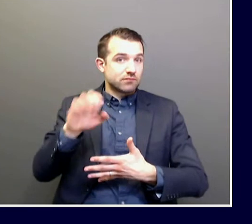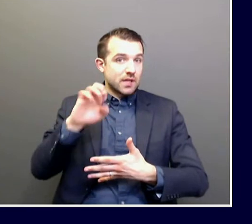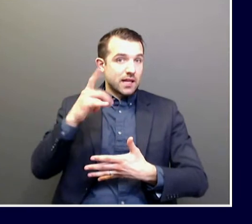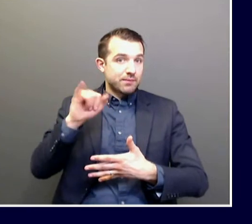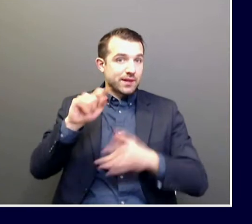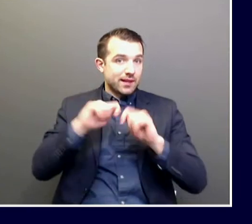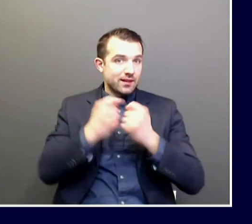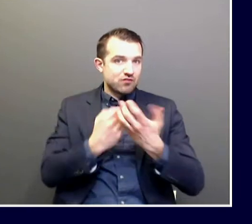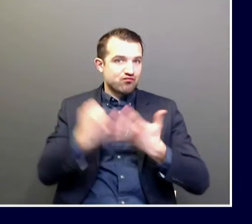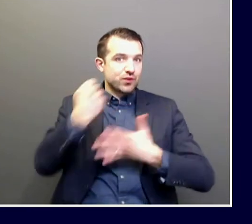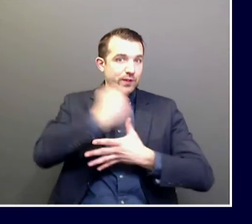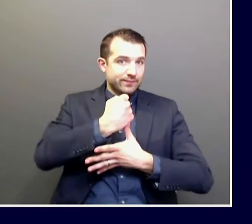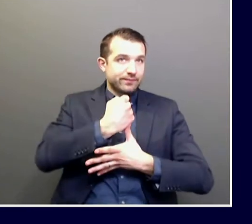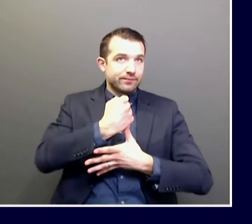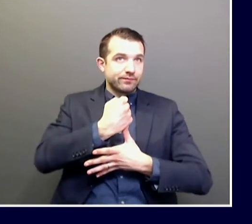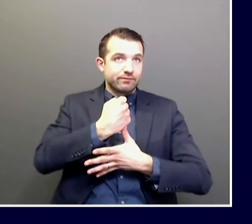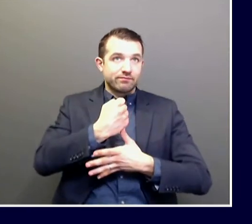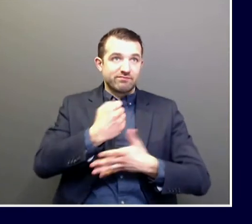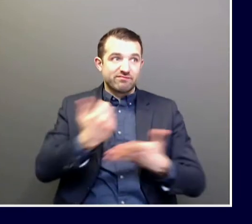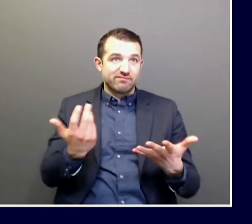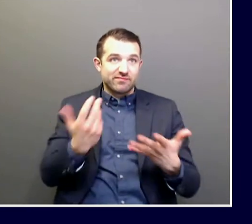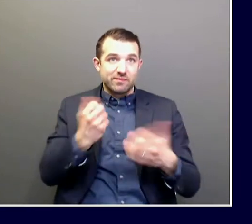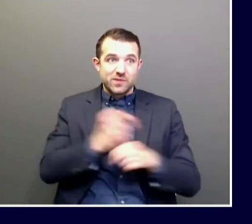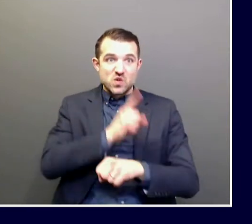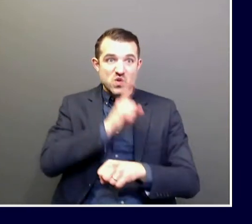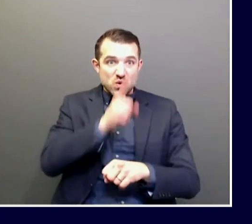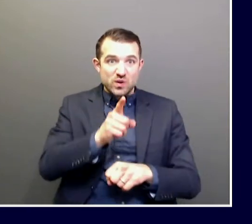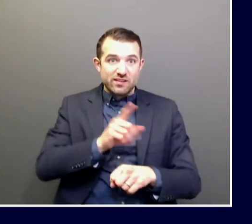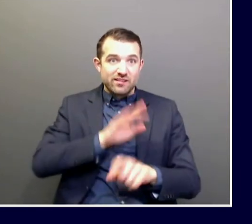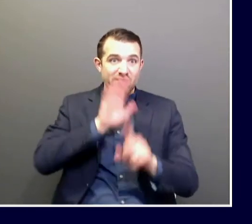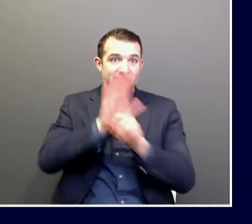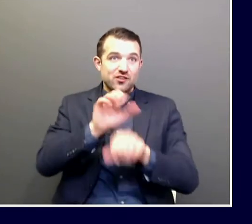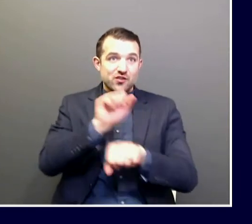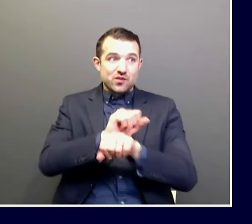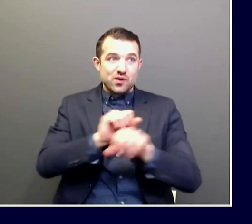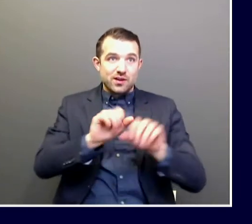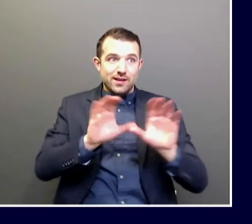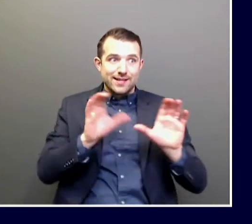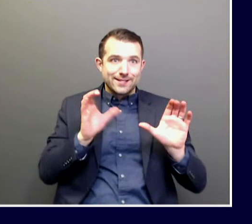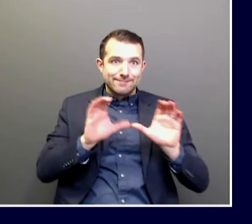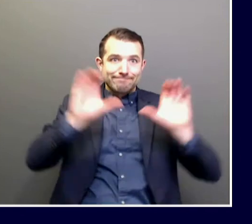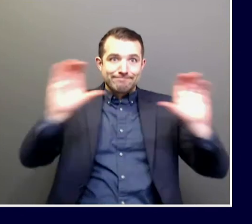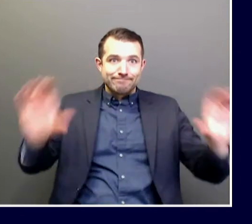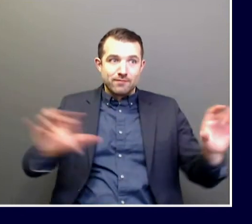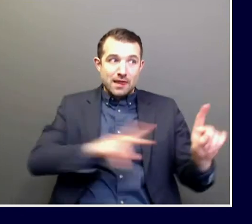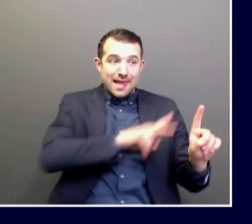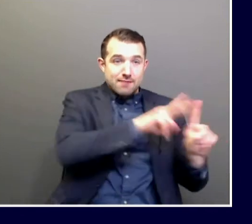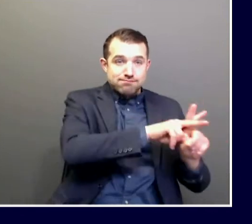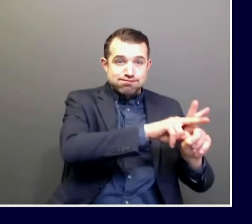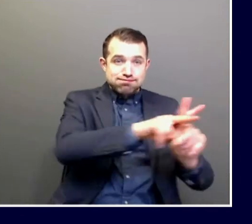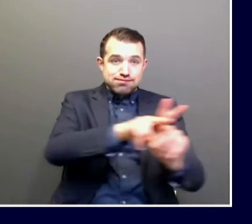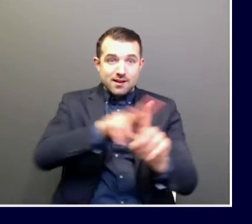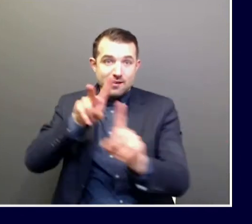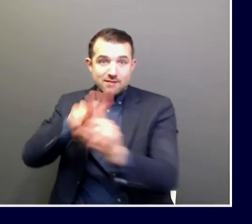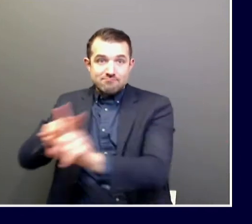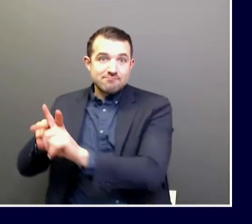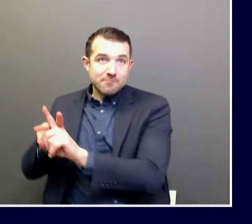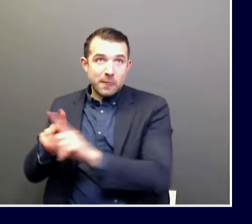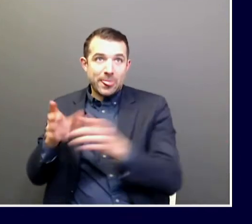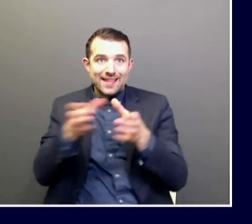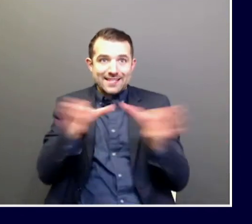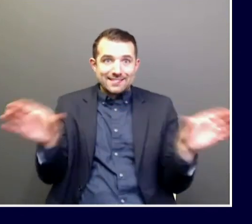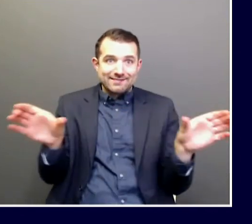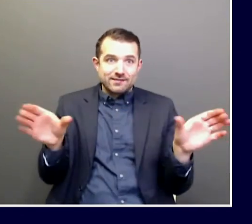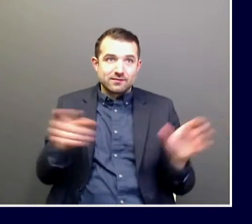decks for them so that they can focus on it. It is a highly, highly technical project. It's one that other states